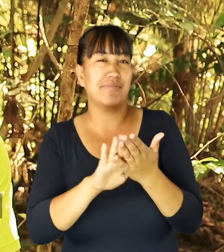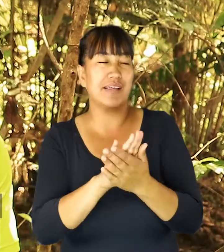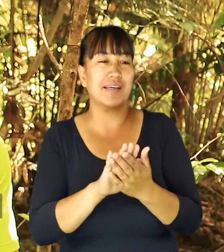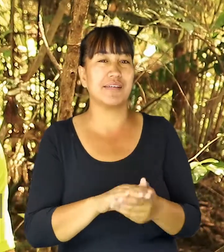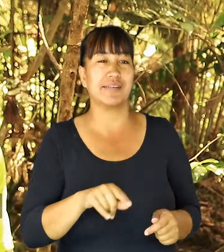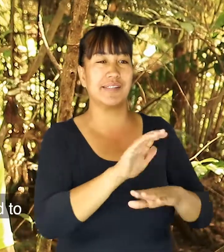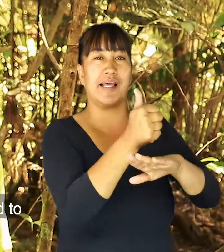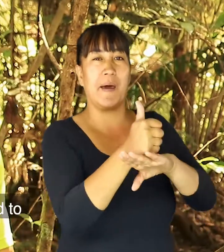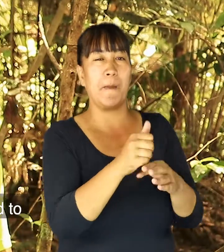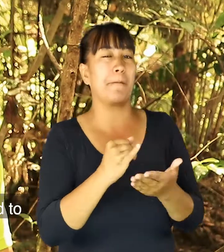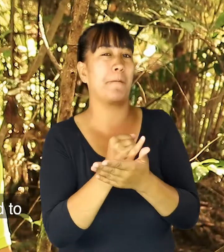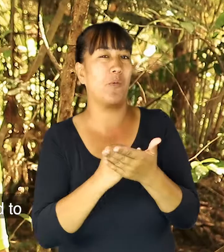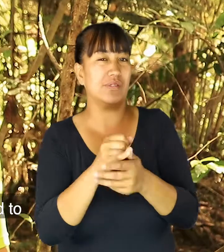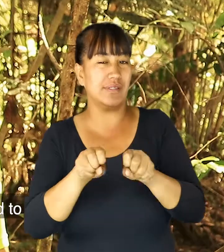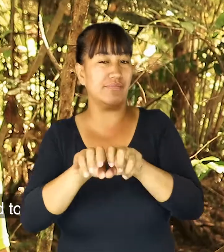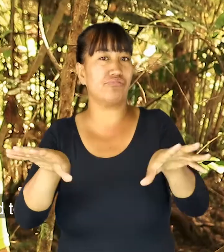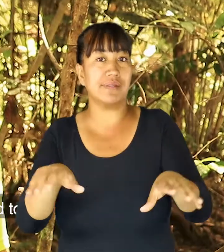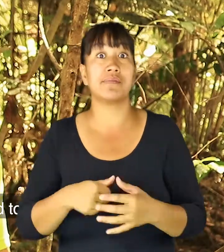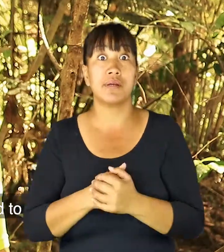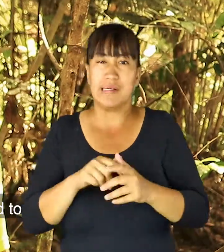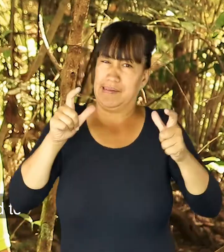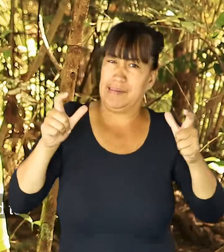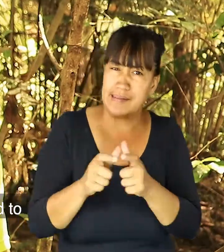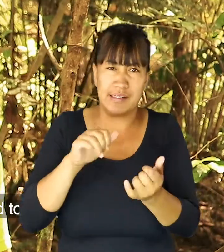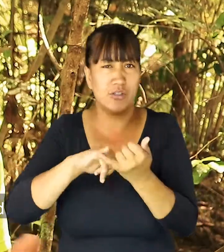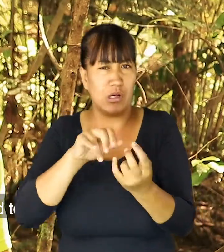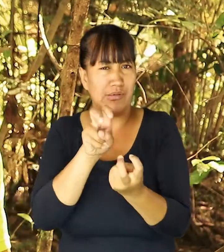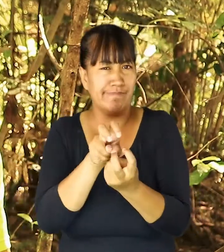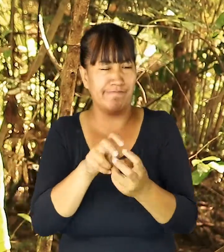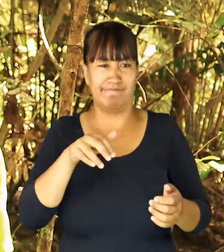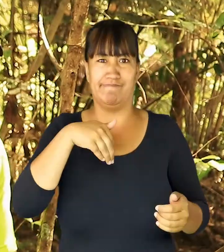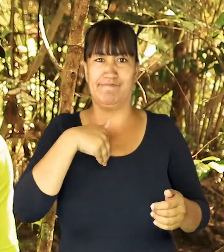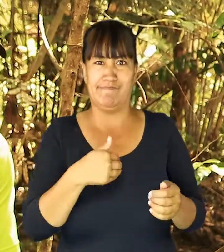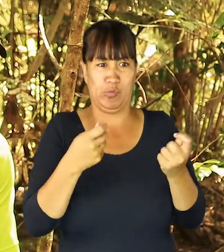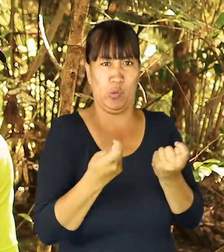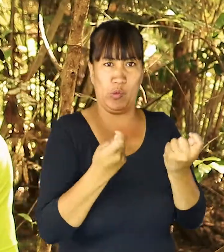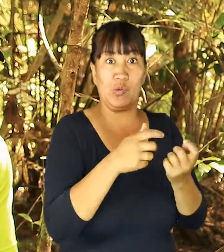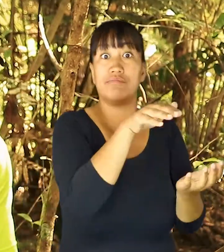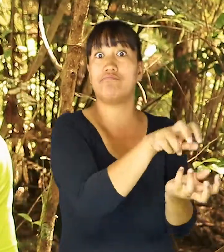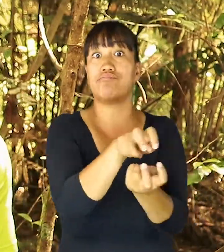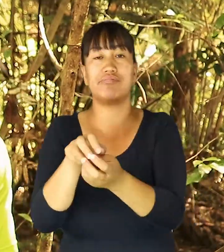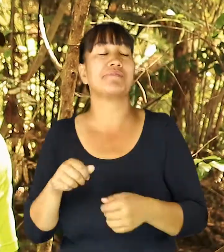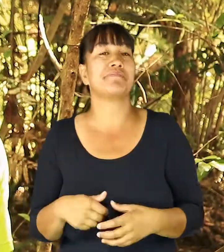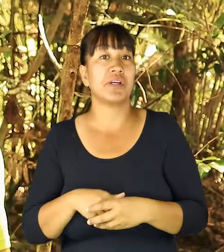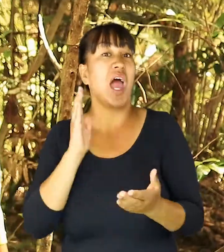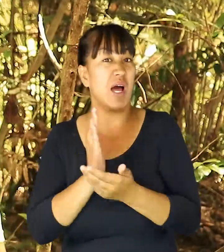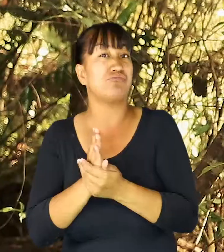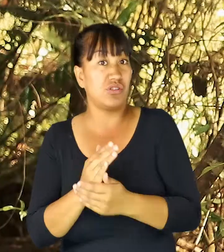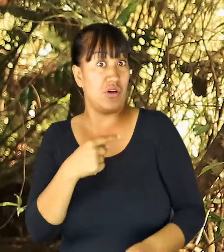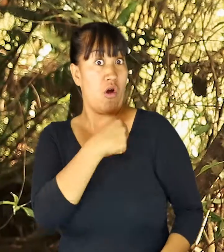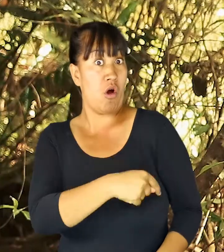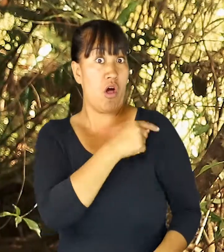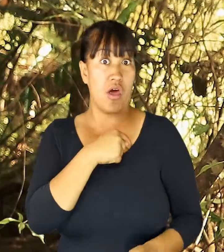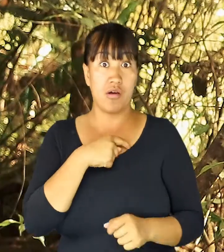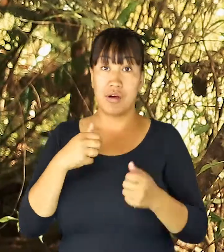stoats. They occur, and we need to have the tools in the toolkit so that we can deal with it. Absolutely. To